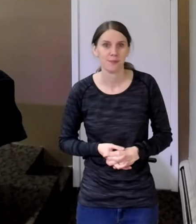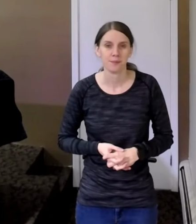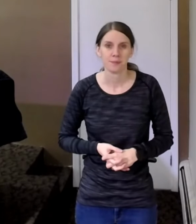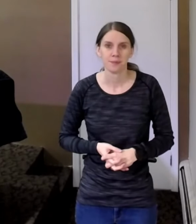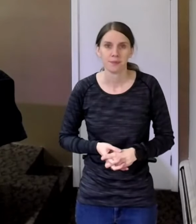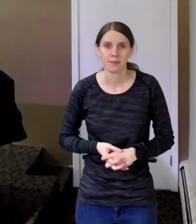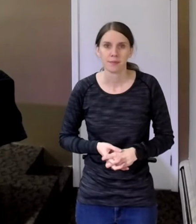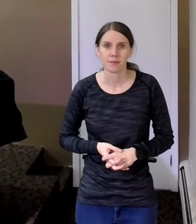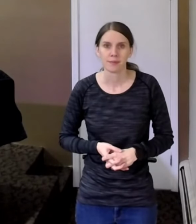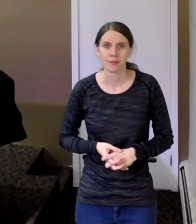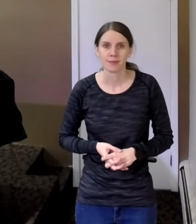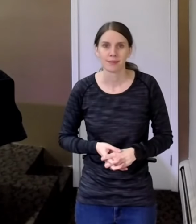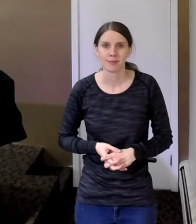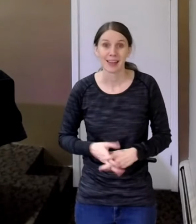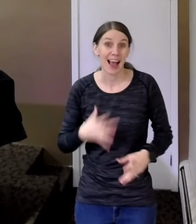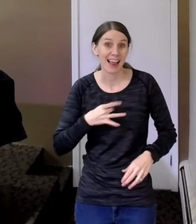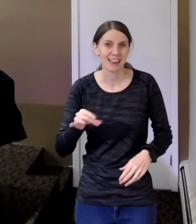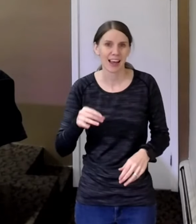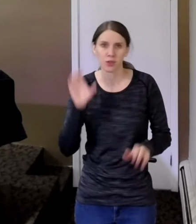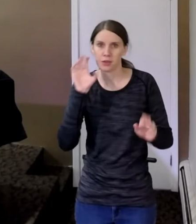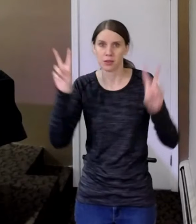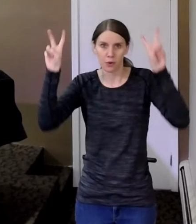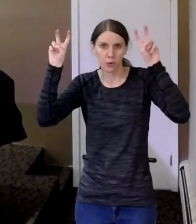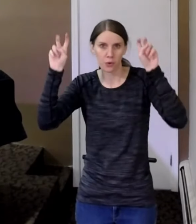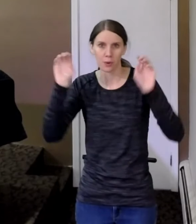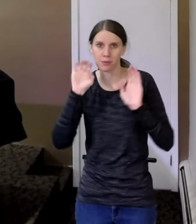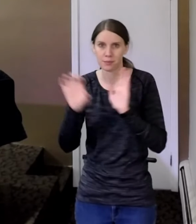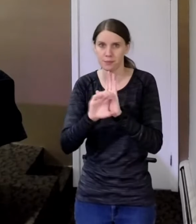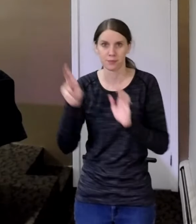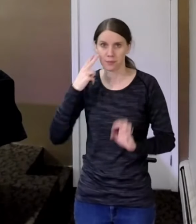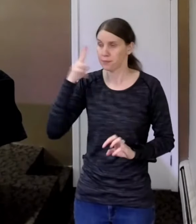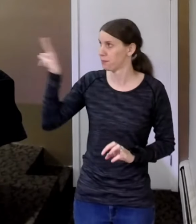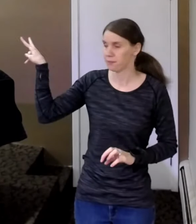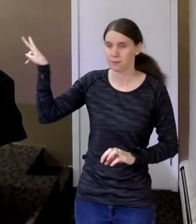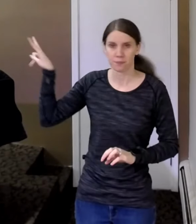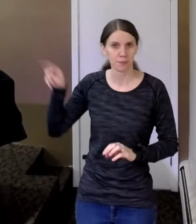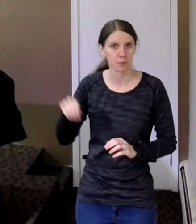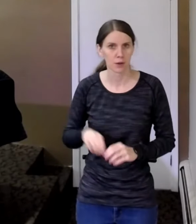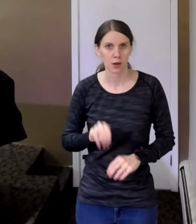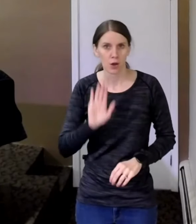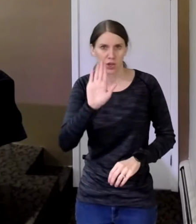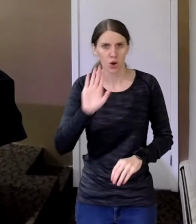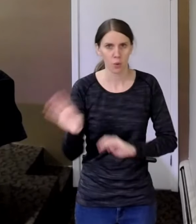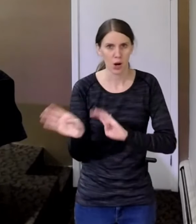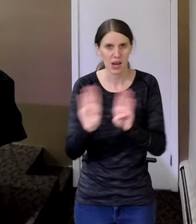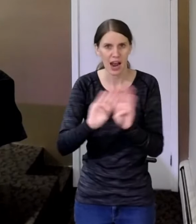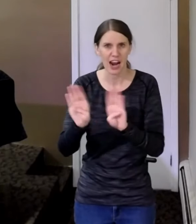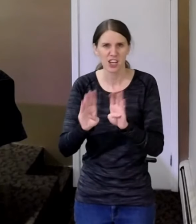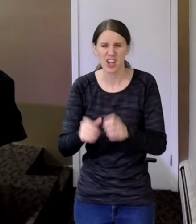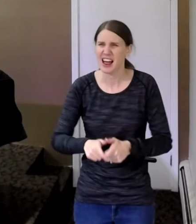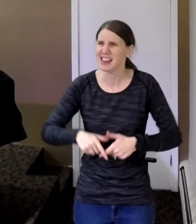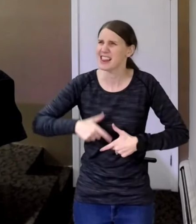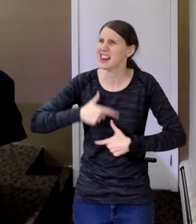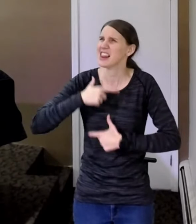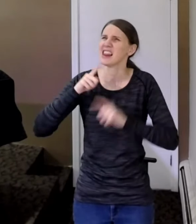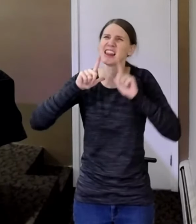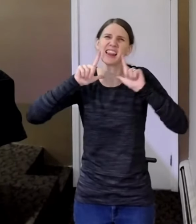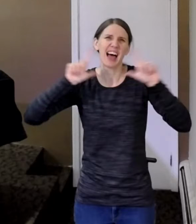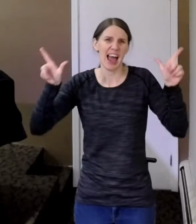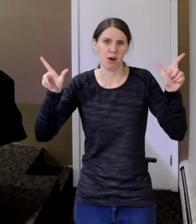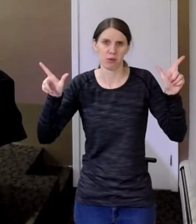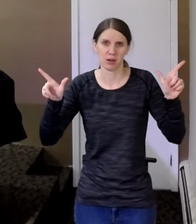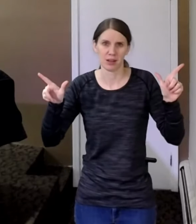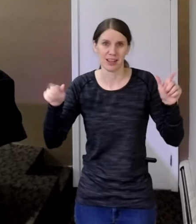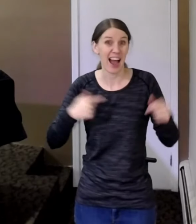I like this Ralph Waldo Emerson quote. It says, "Your actions speak so loud,